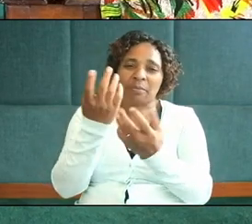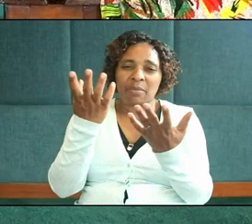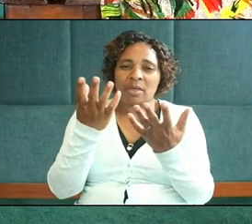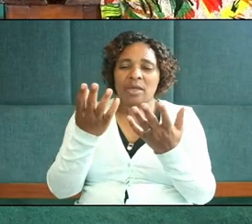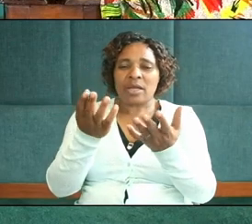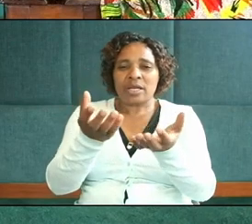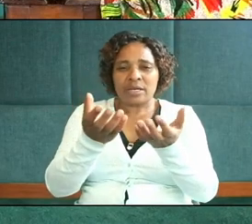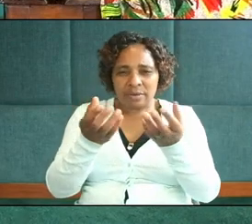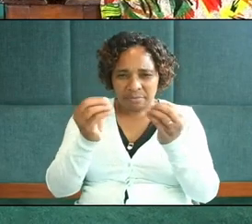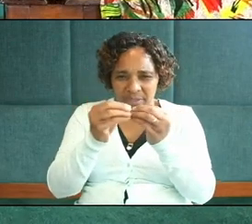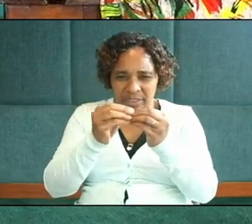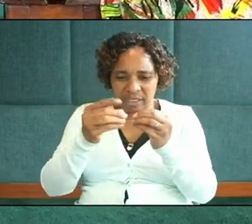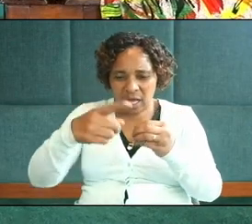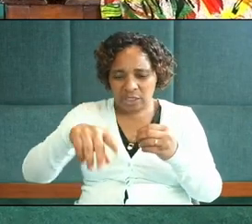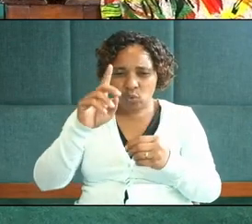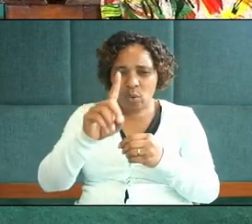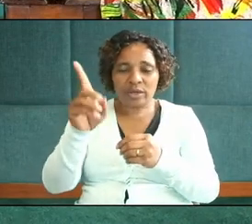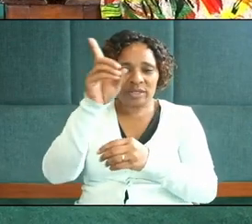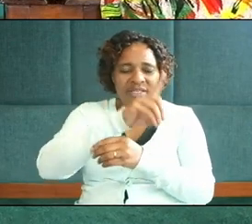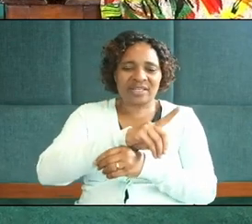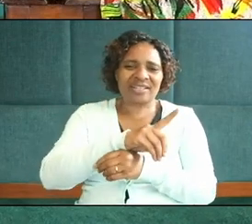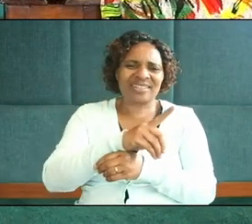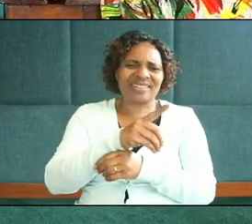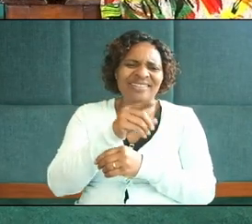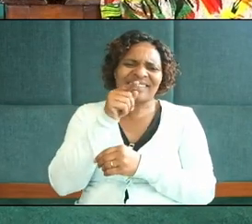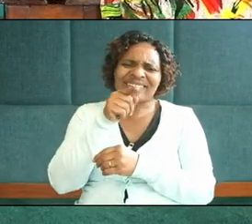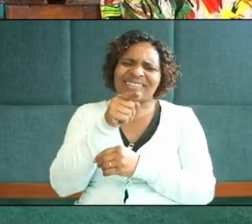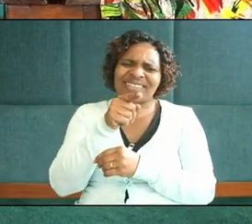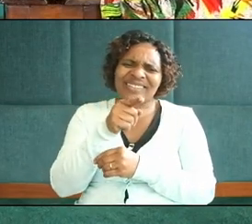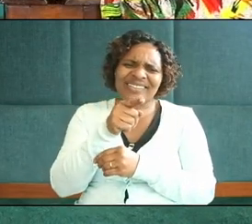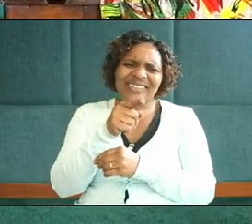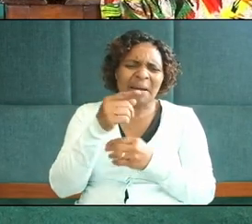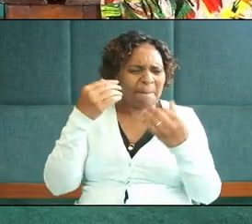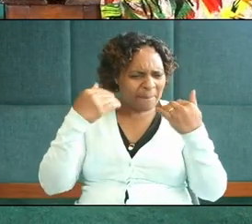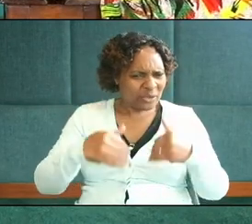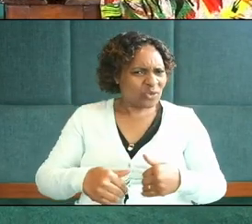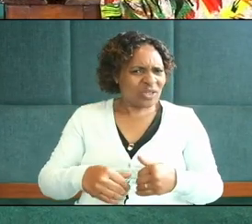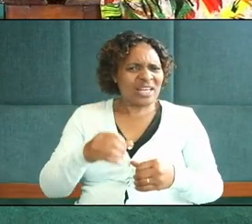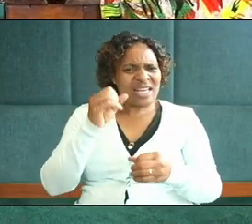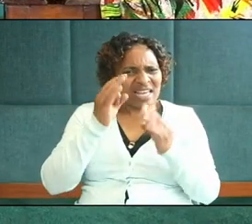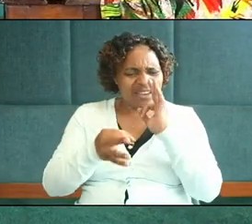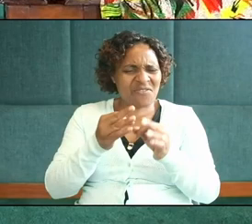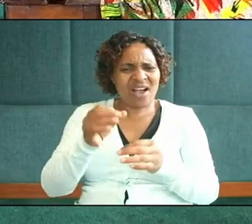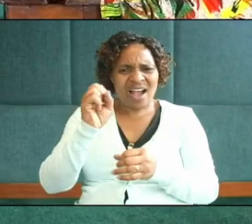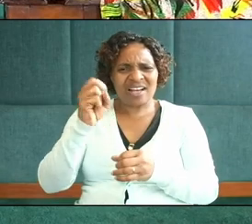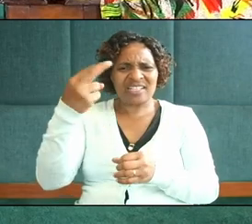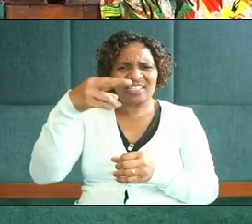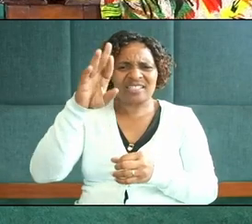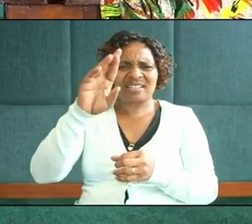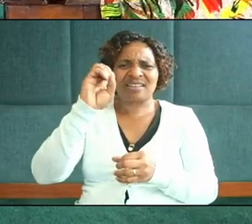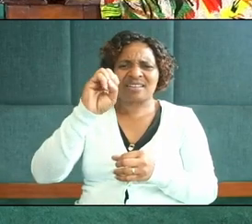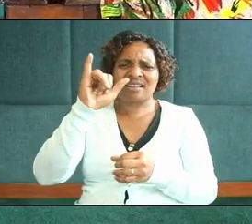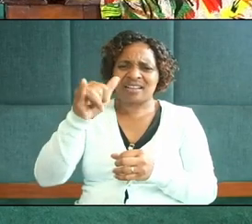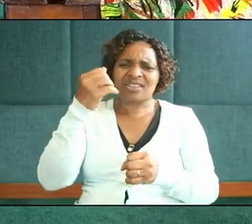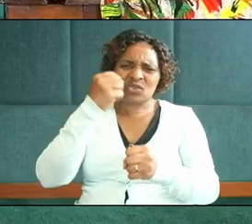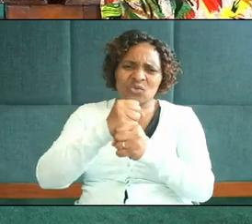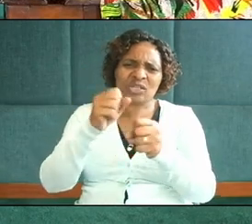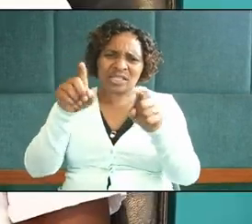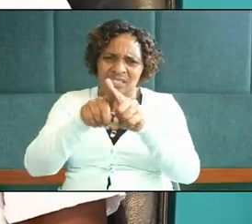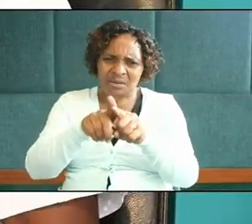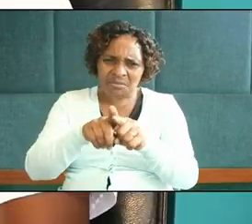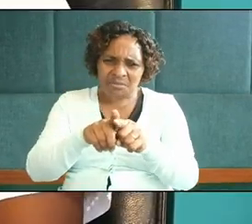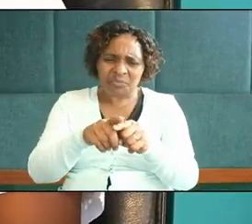meet us one day and be like, really? Is this the same you? I mean, yes. If Ashley is doing that, then what about me? You know?